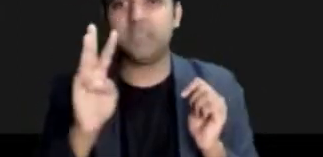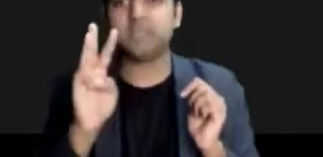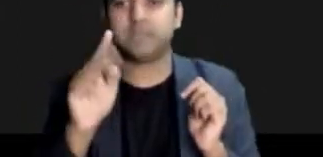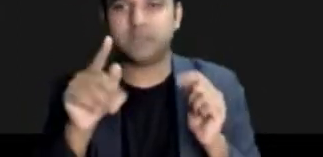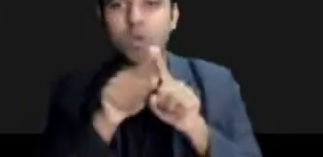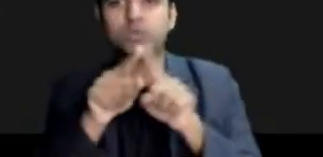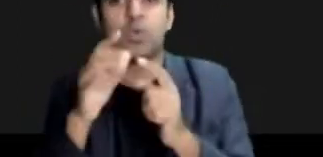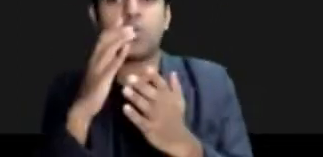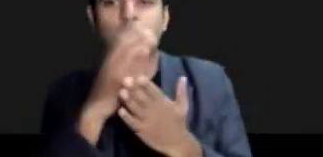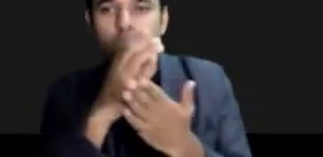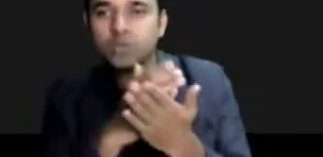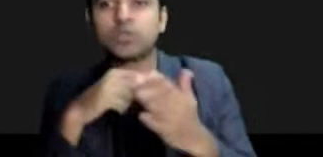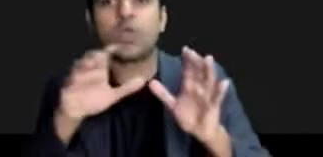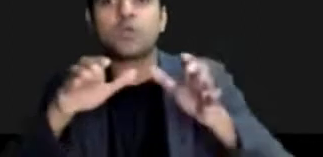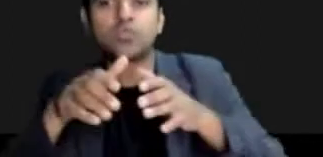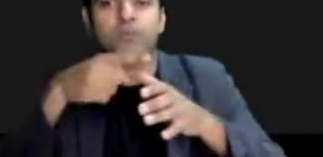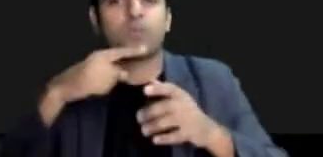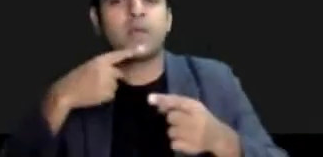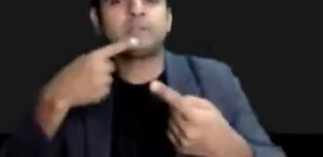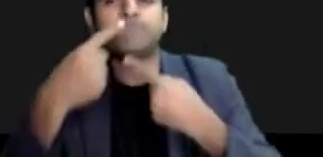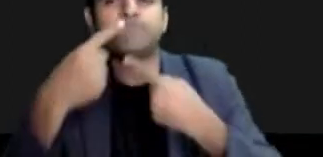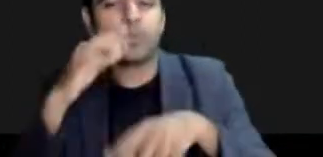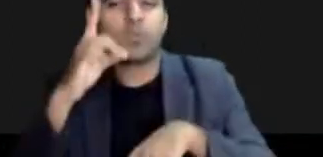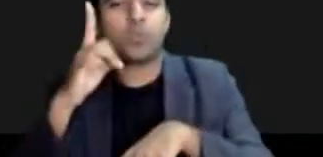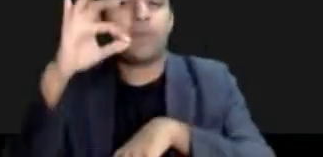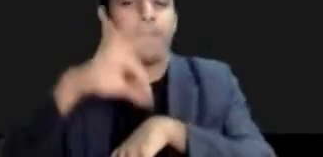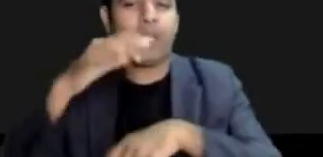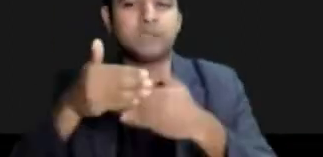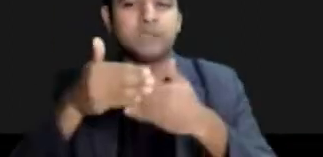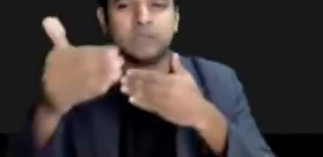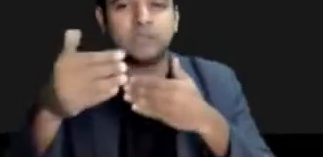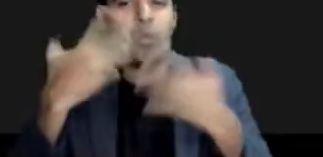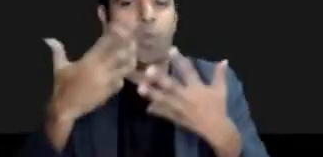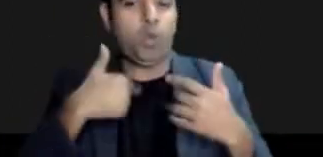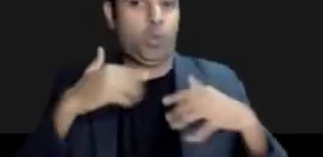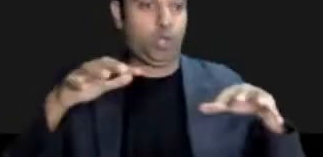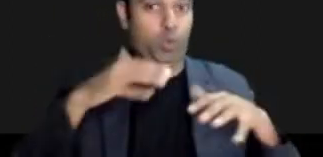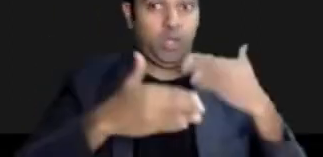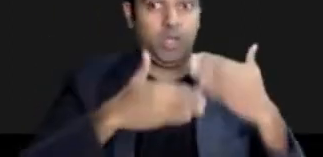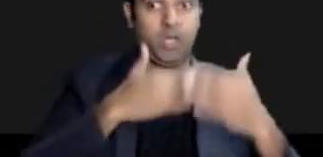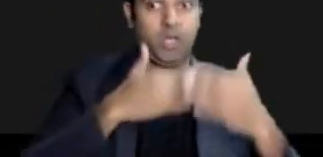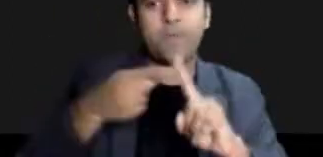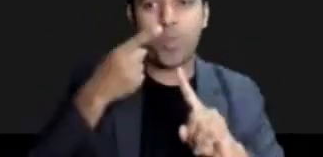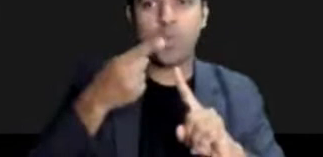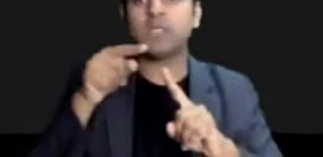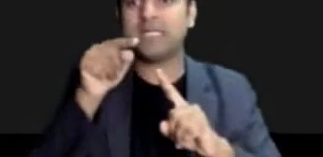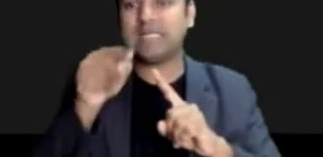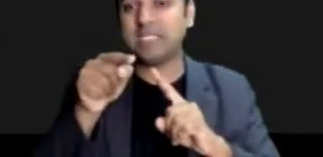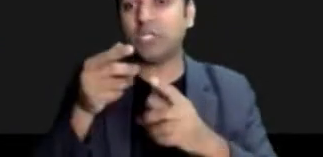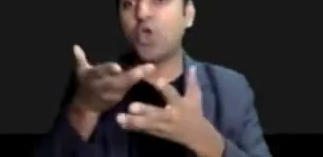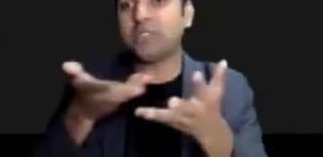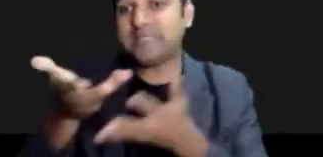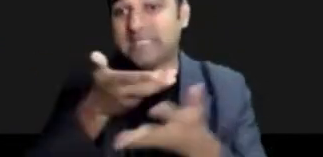doing. But what is important is that consultations are happening at national, regional, and global